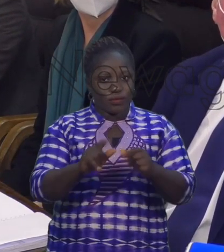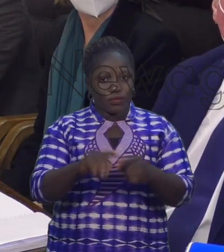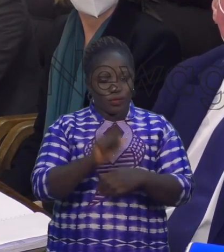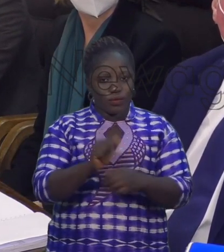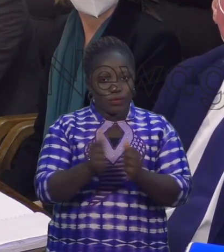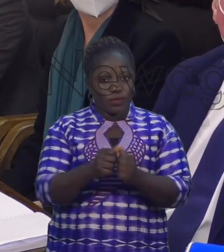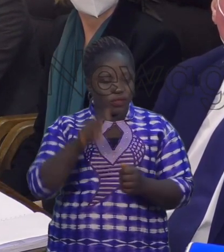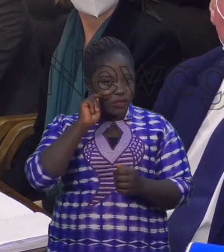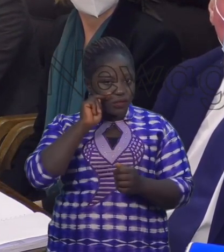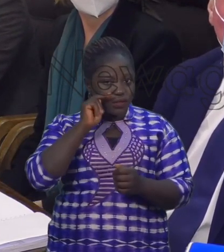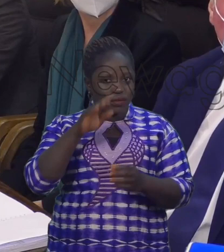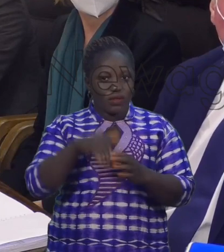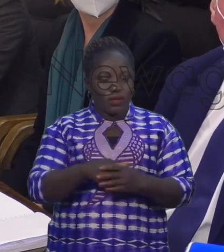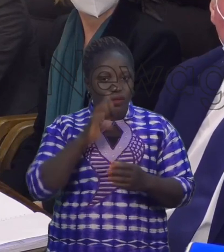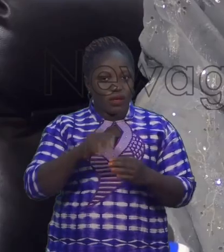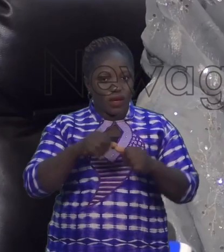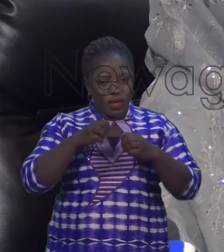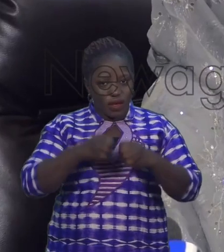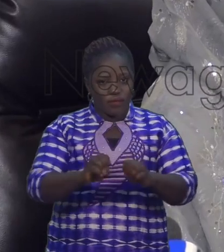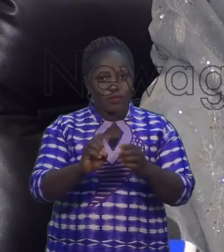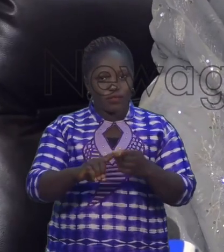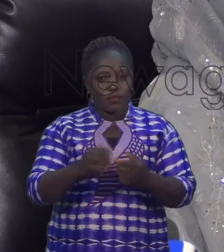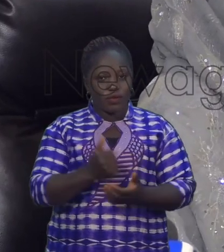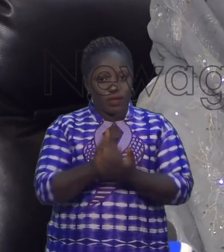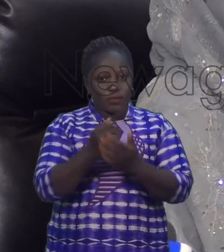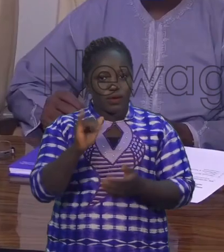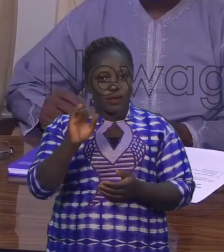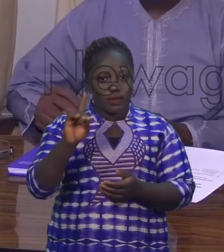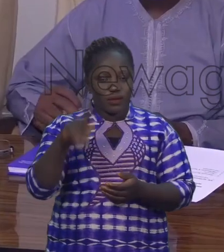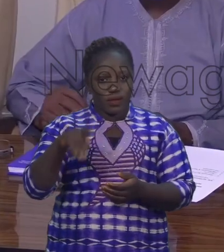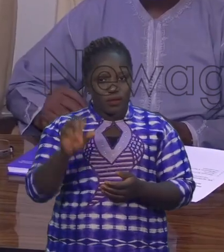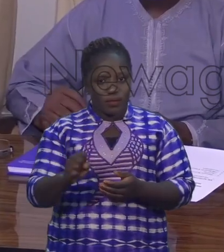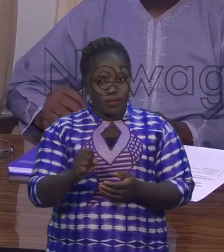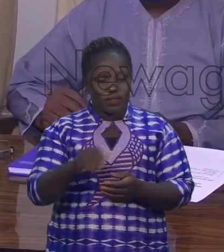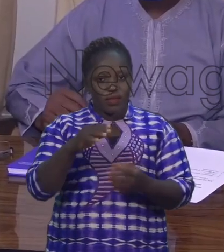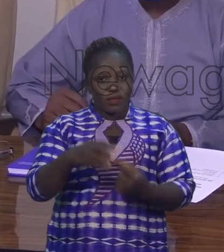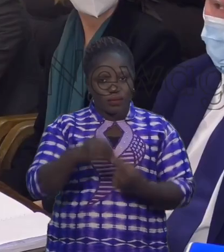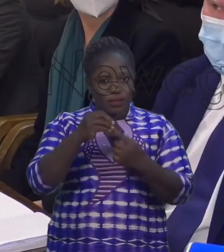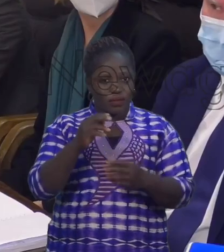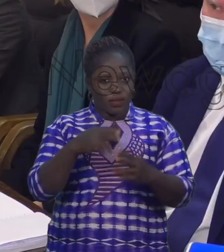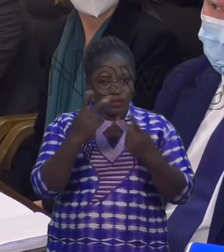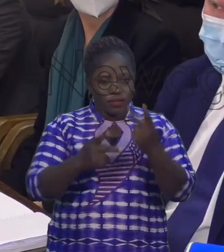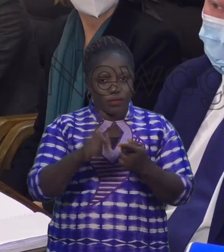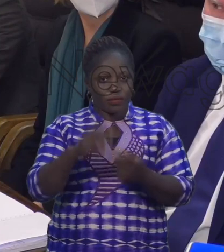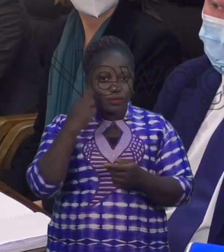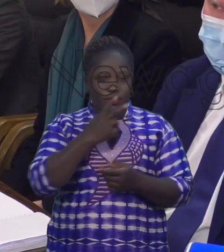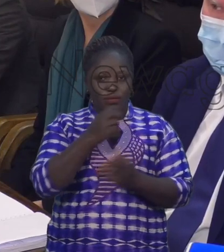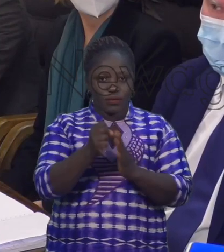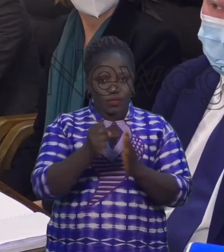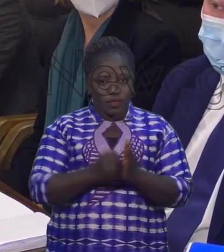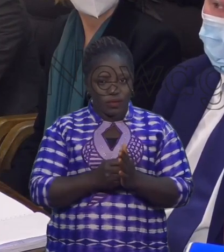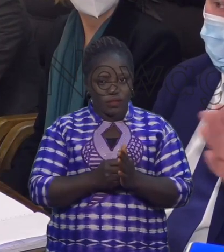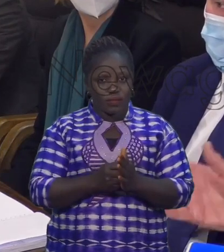partner with Nigeria in her efforts towards settling IDPs in their homes. Referring to his visit to Borno State, Griffiths said the UN